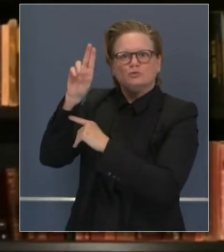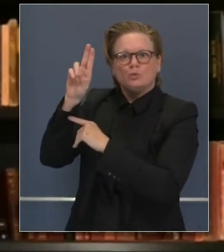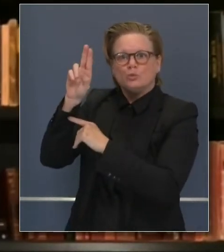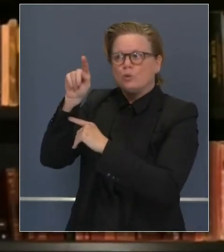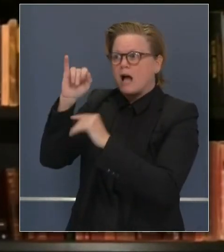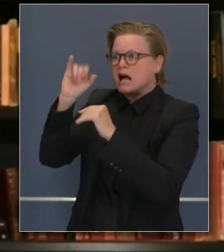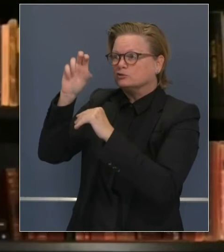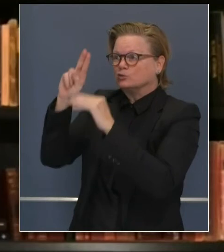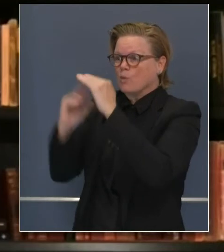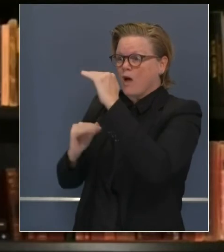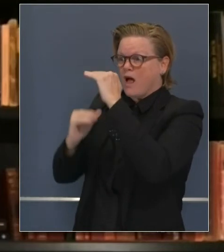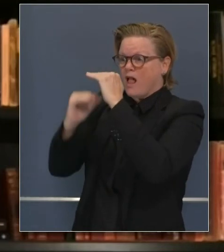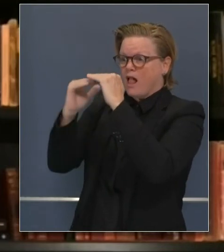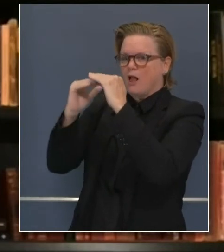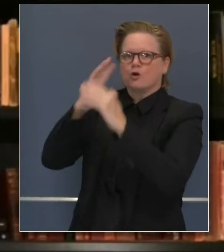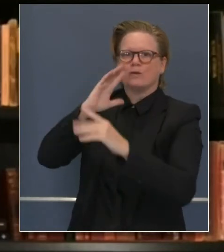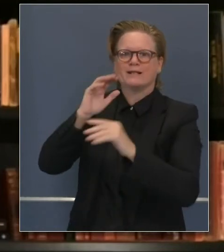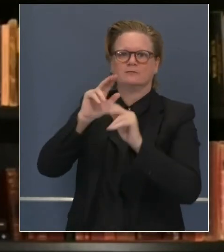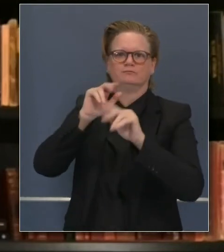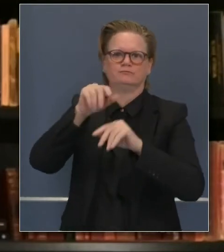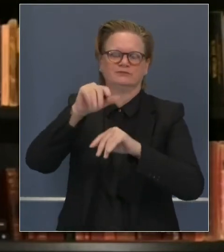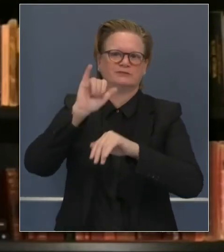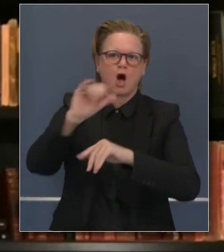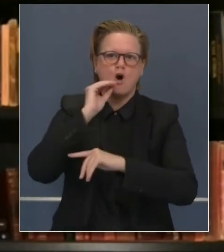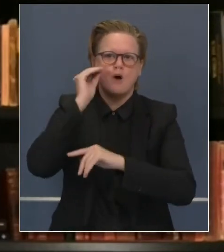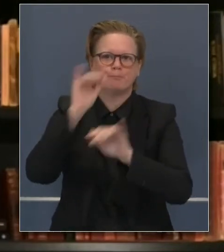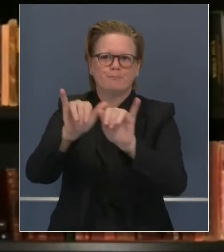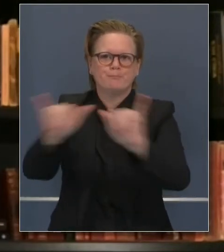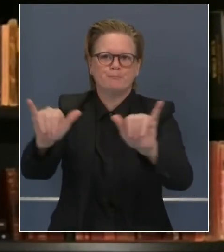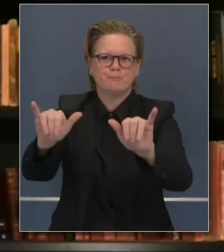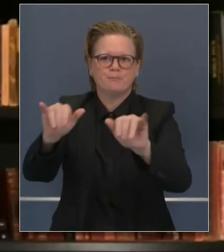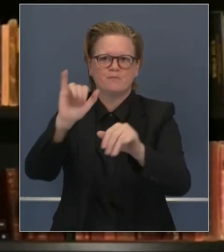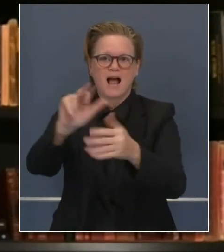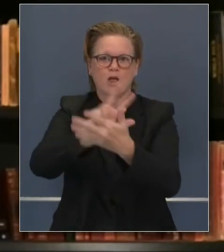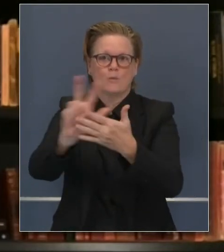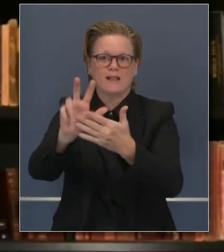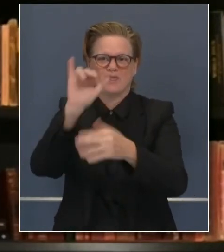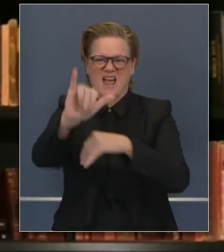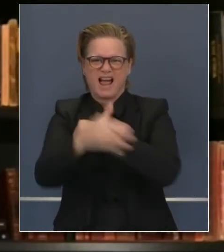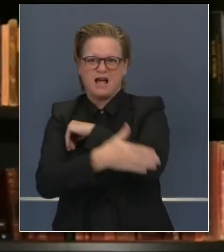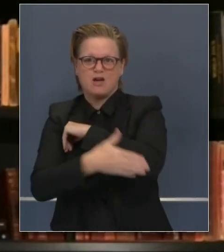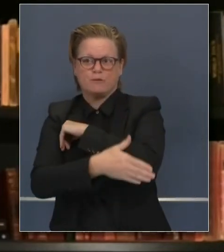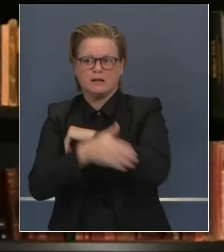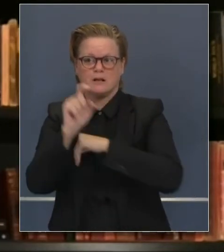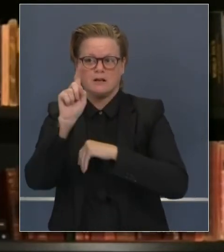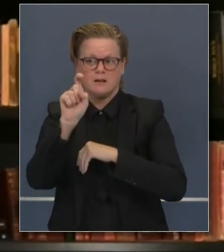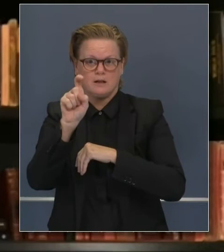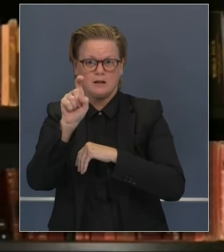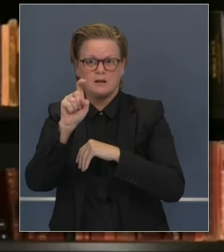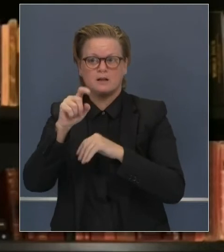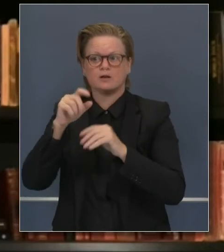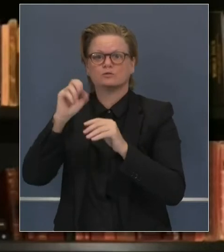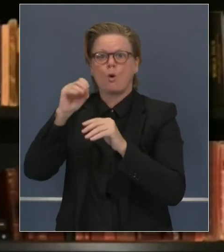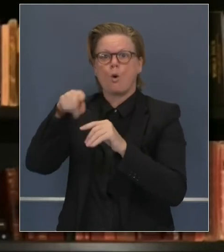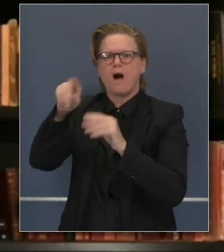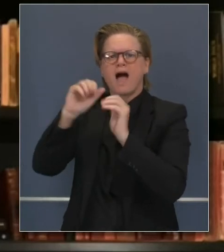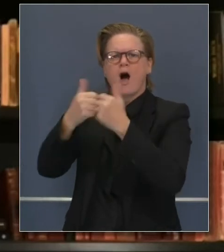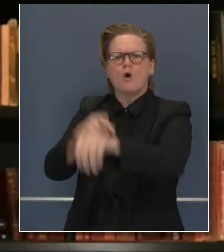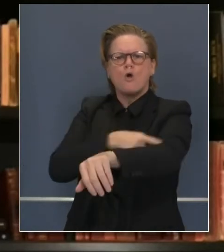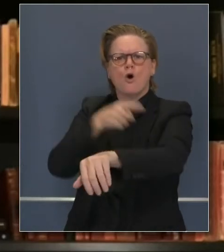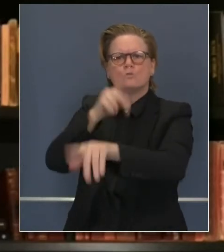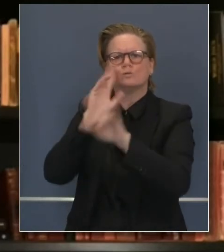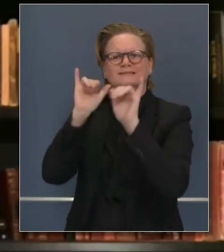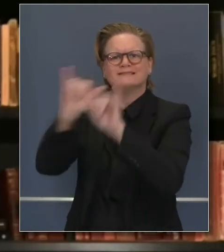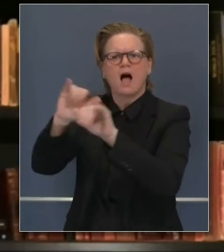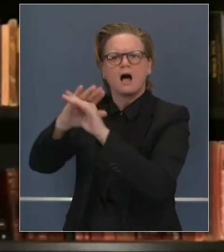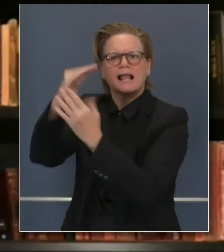the regions go onto the list, but coming off the list is based on counties? And if so, why is it structured that way?